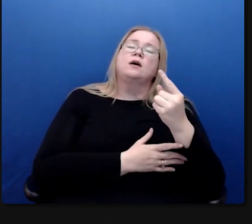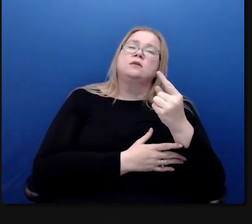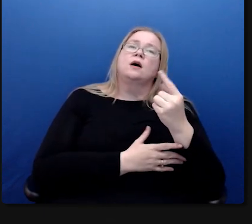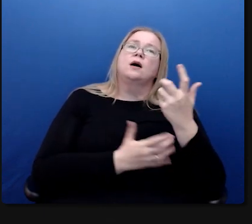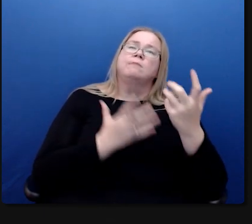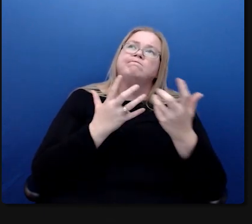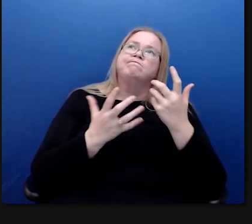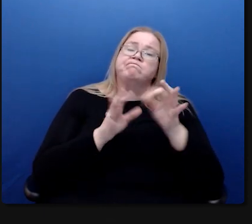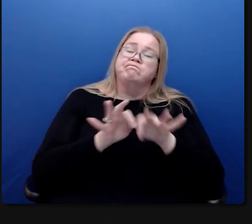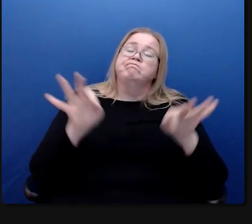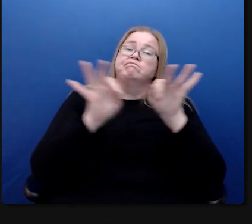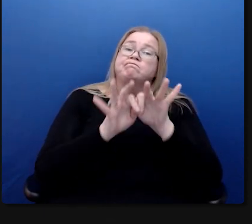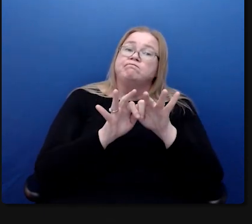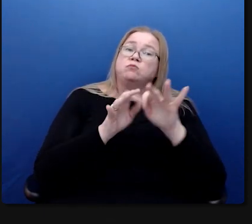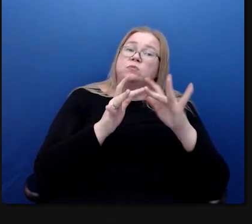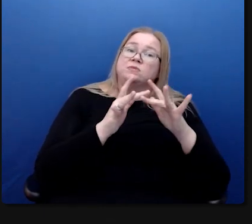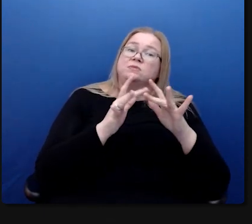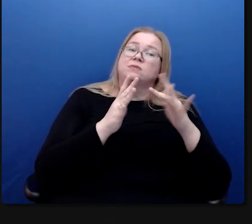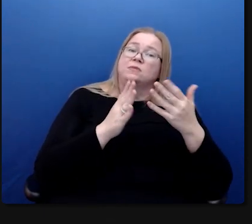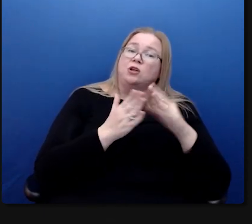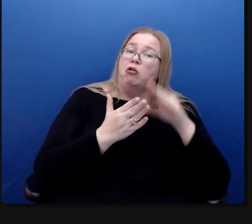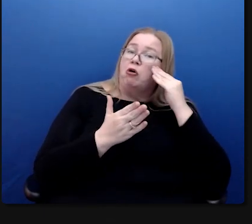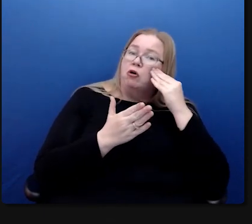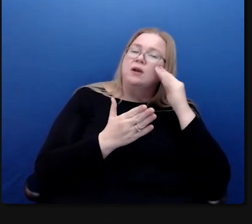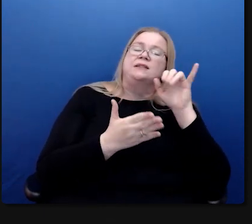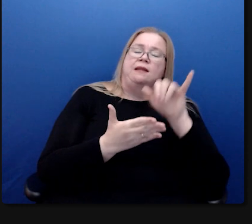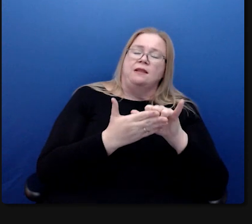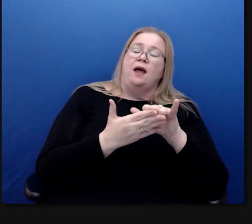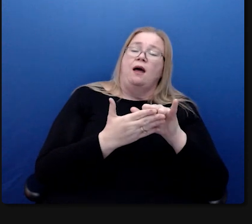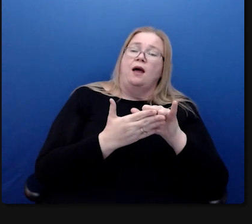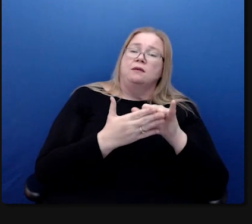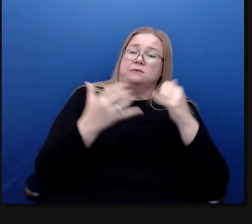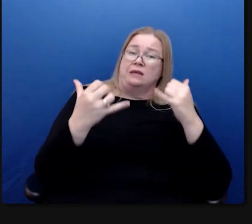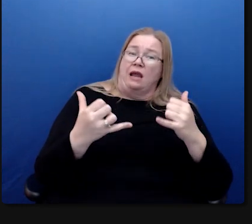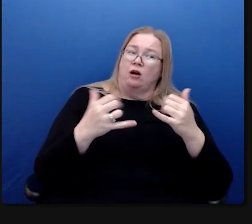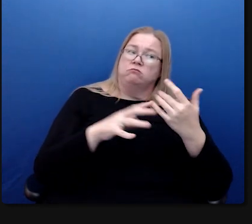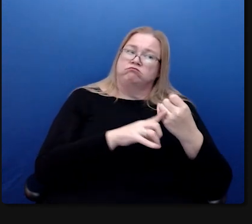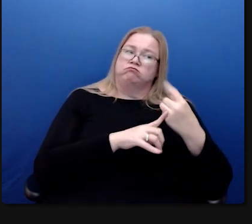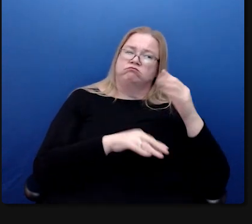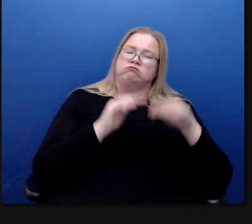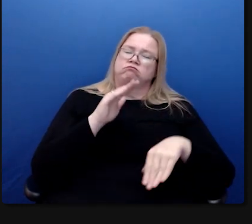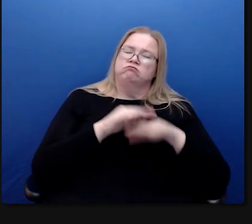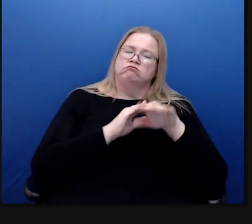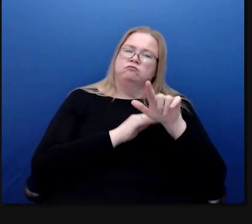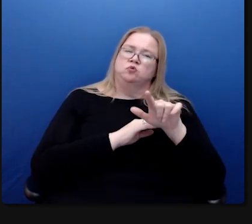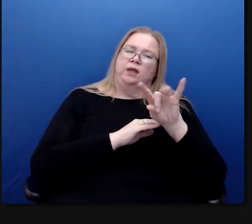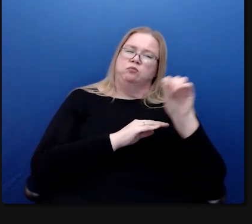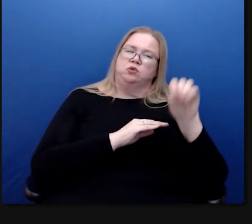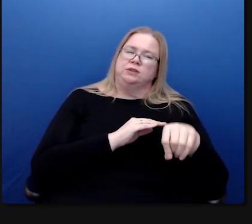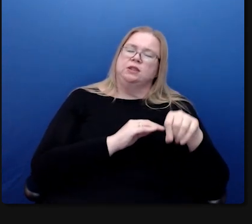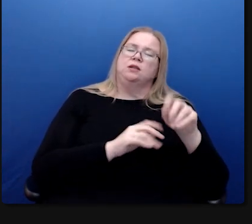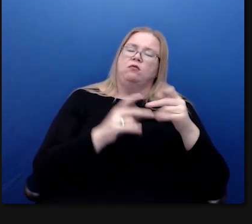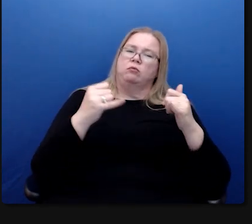right? Violence is part of the game, therefore you can open up that topic but restrict others.